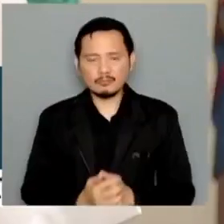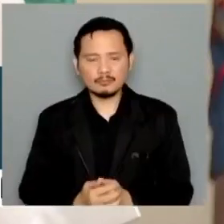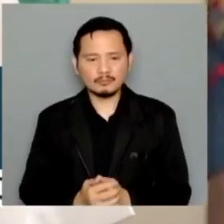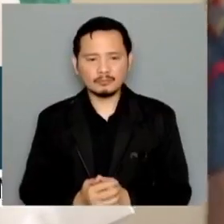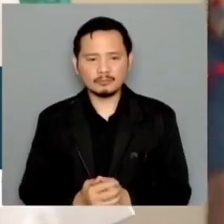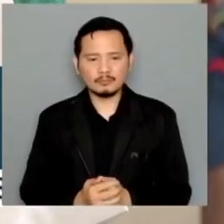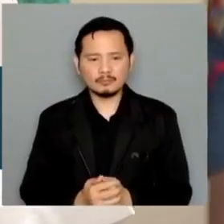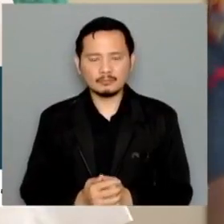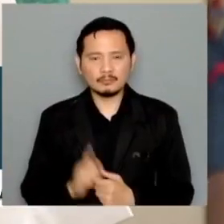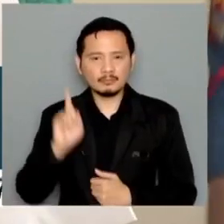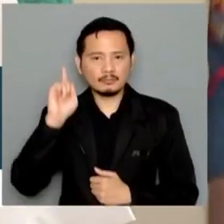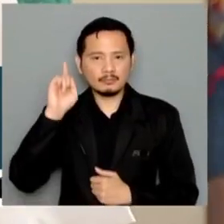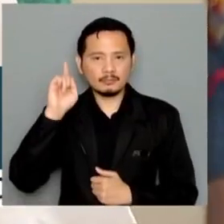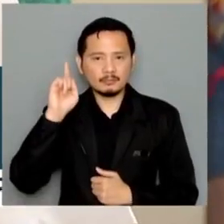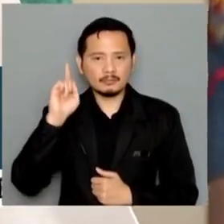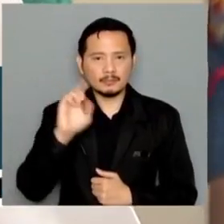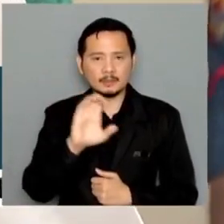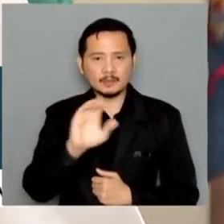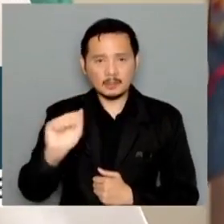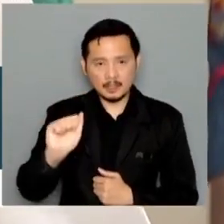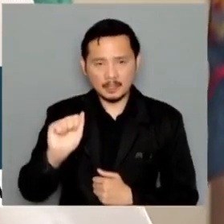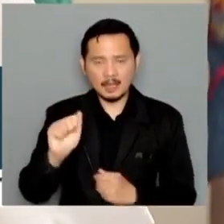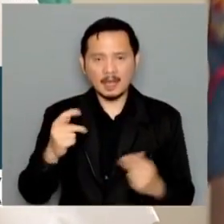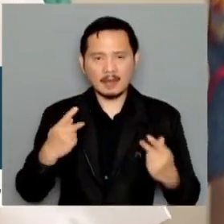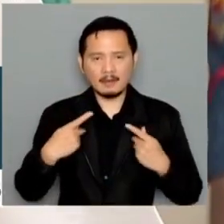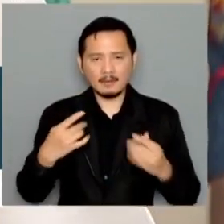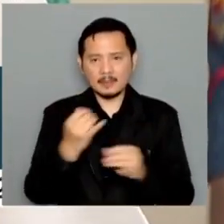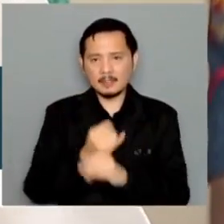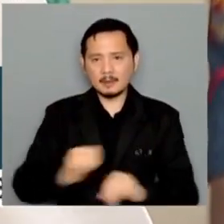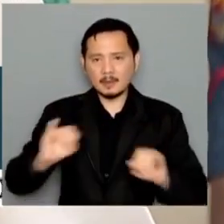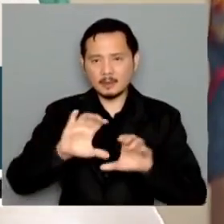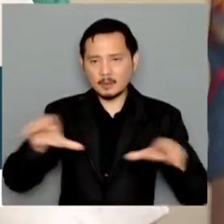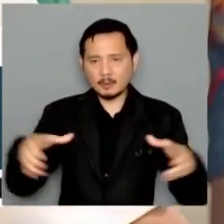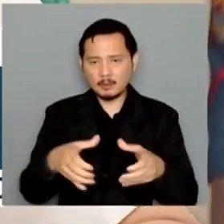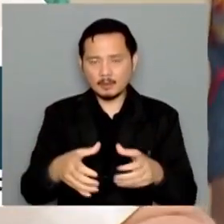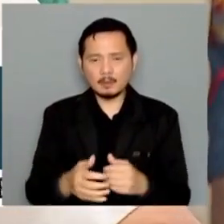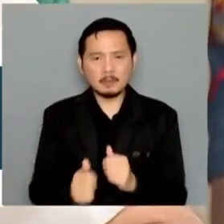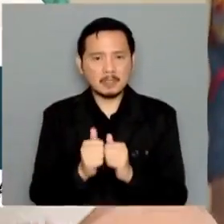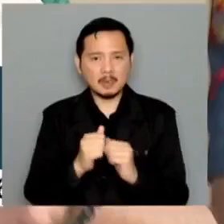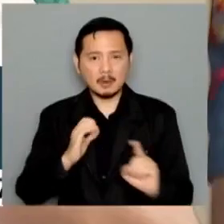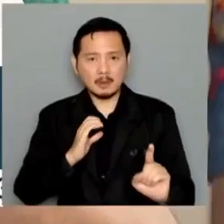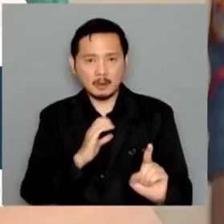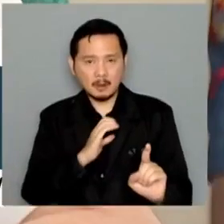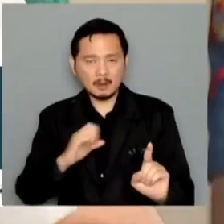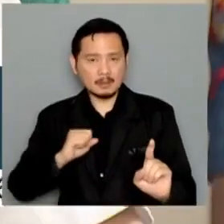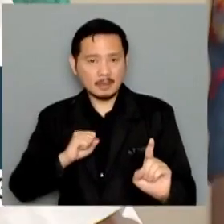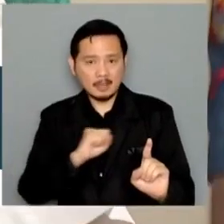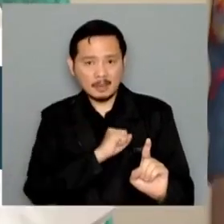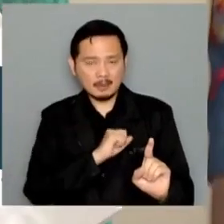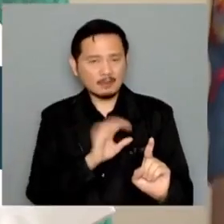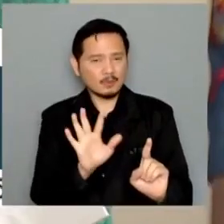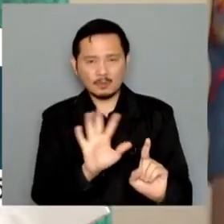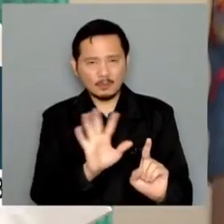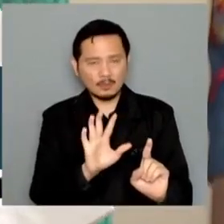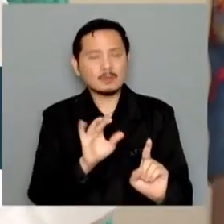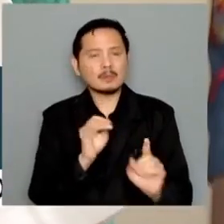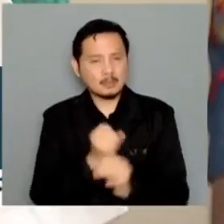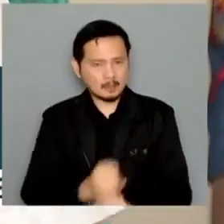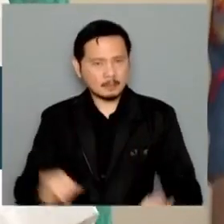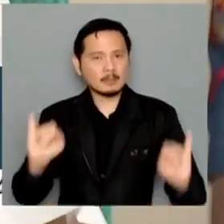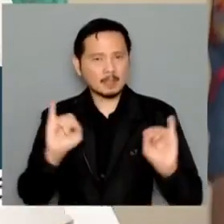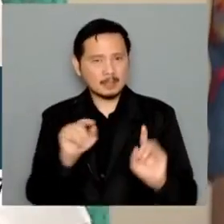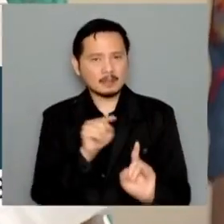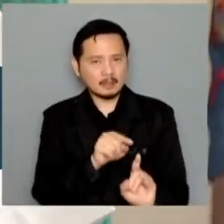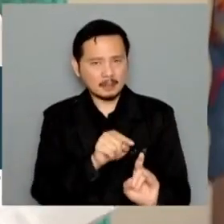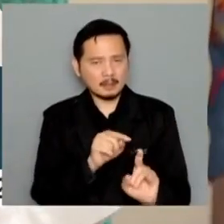of Appointments, is an independent constitutional body. Hindi po yan Kongreso, Senado, yan po ay independent constitutional body